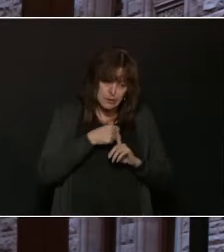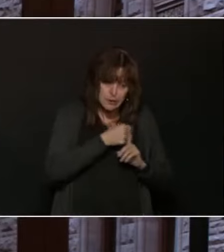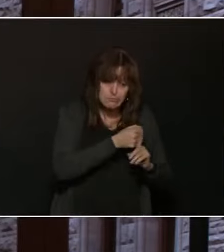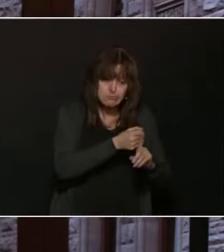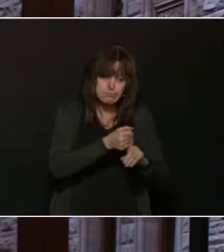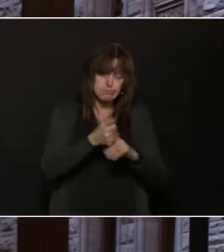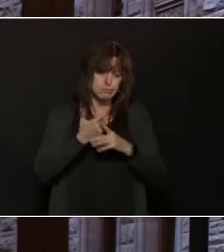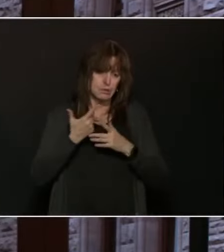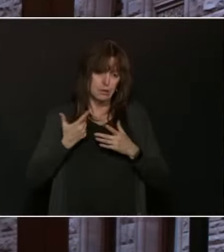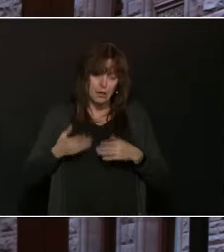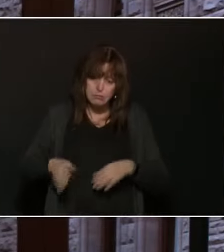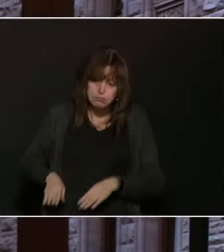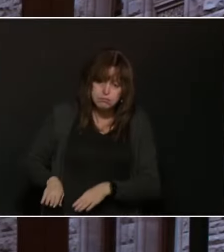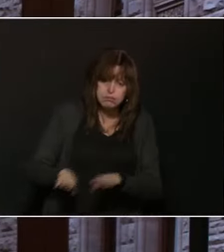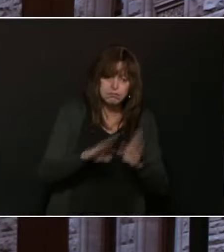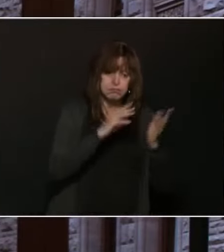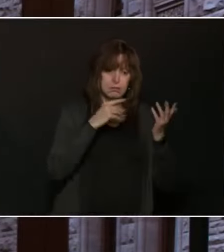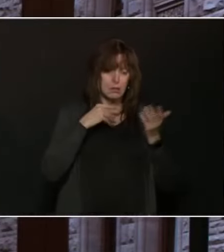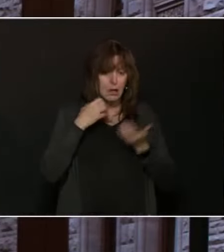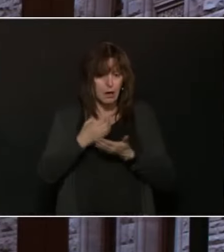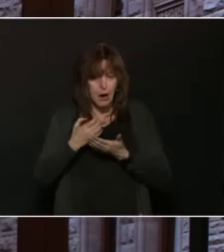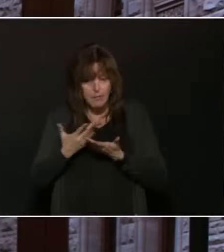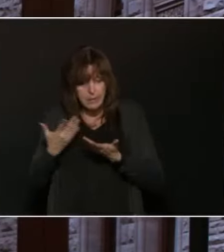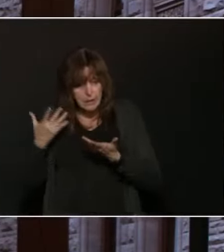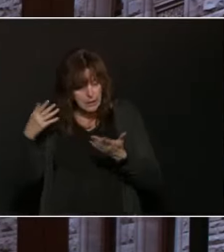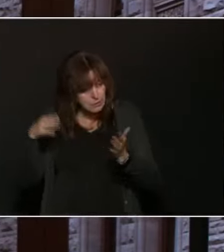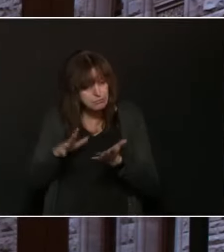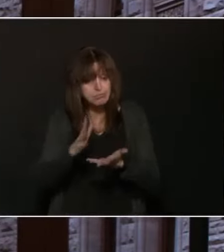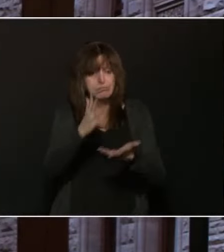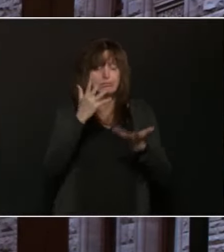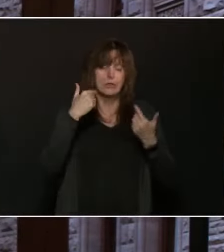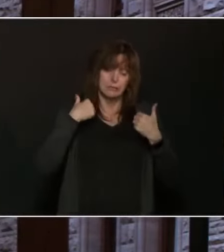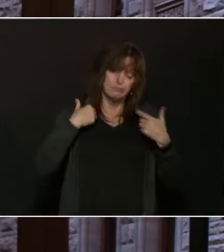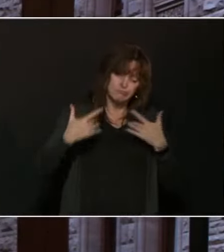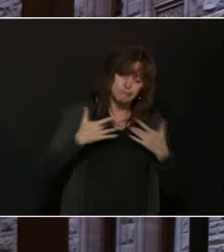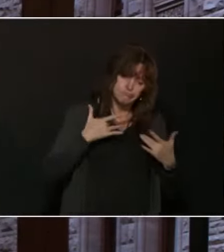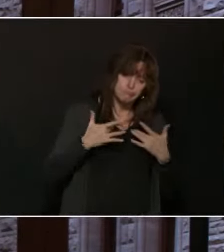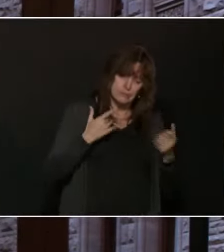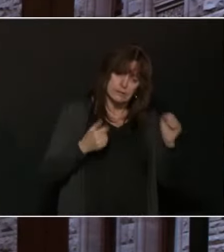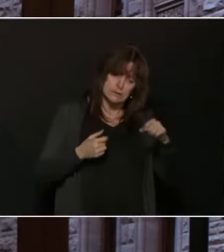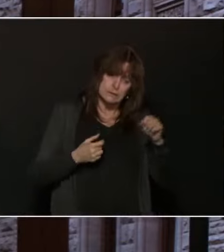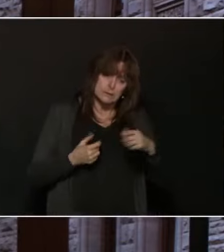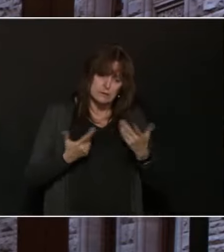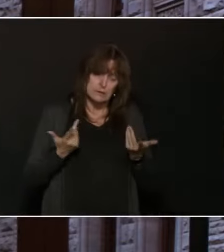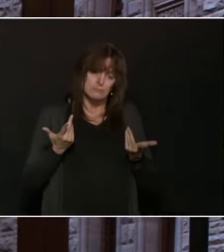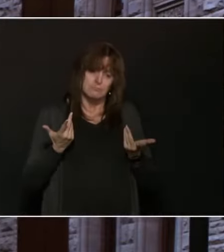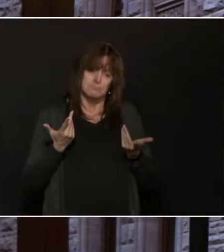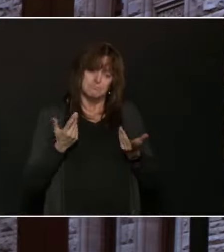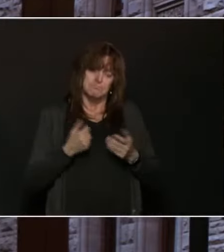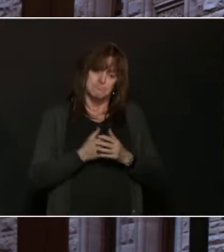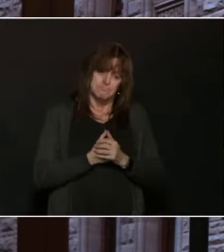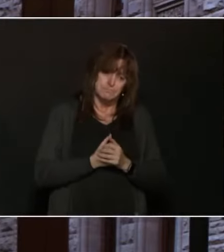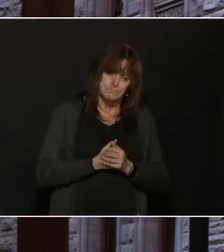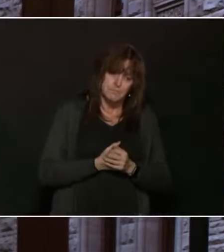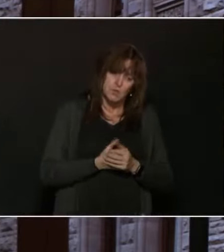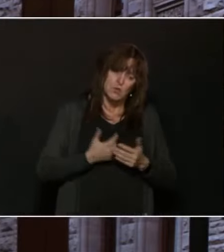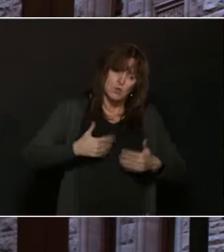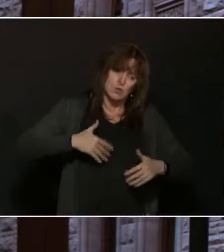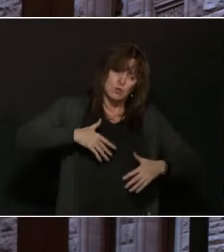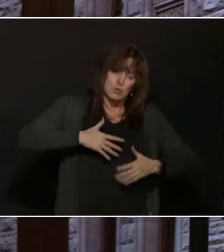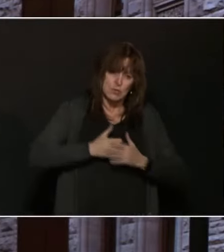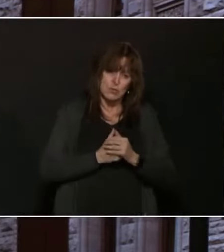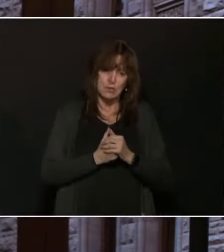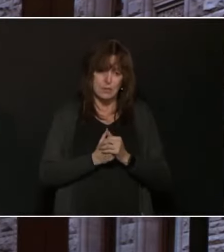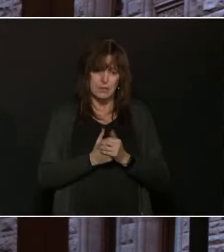the economic impacts are very concerning. And it's not equitable, as Dr. Brown was alluding to in some of his data, across the whole